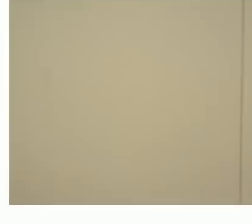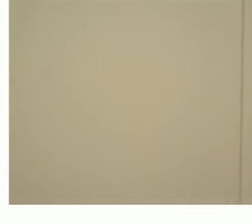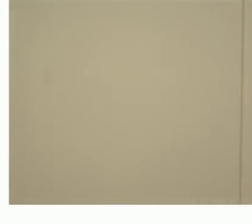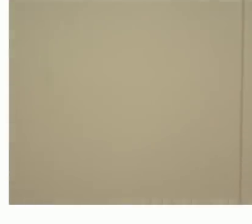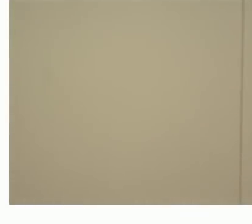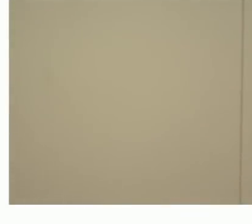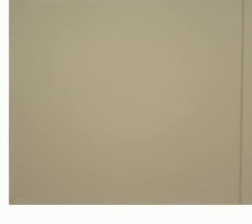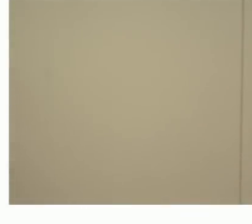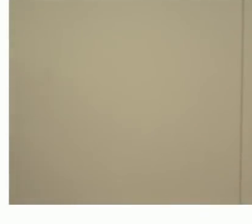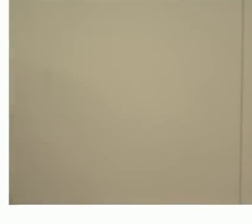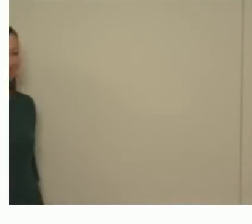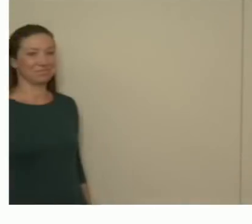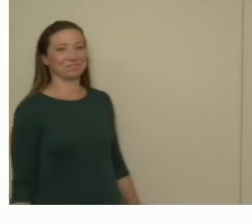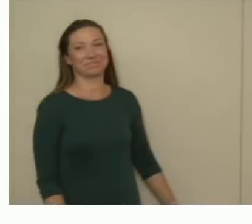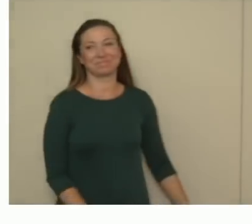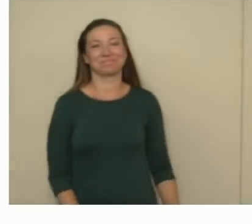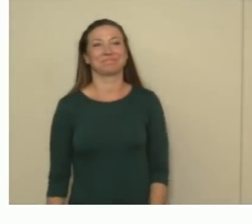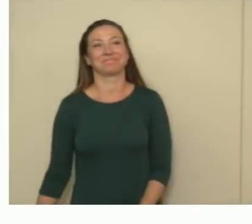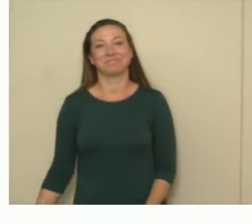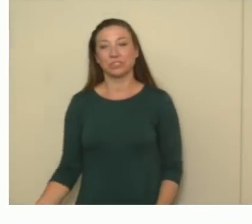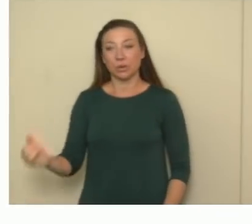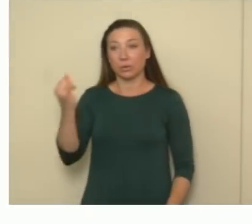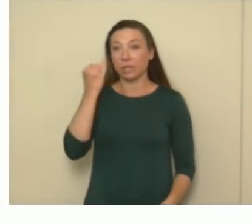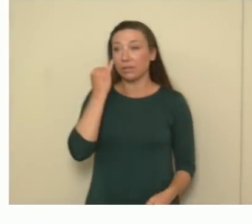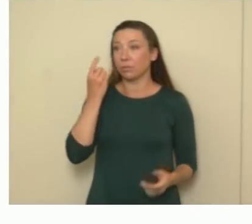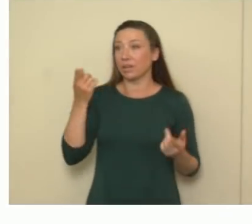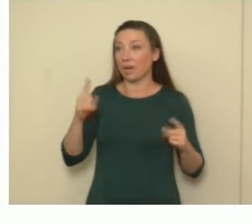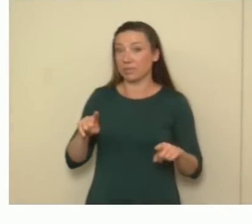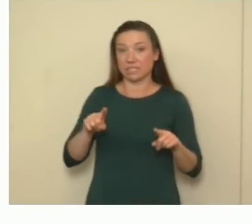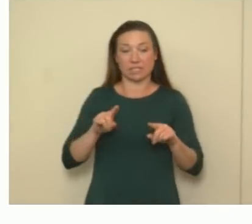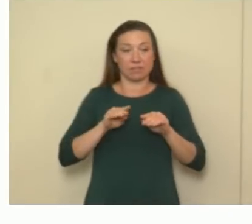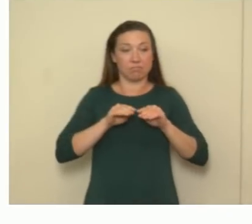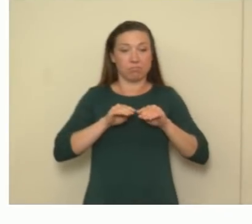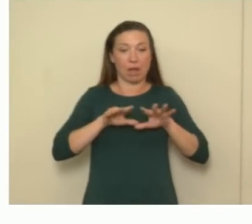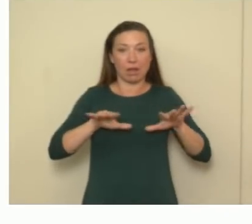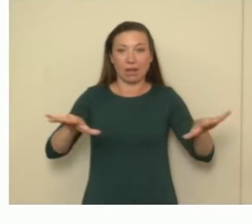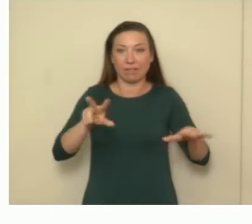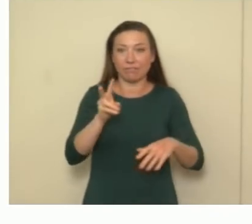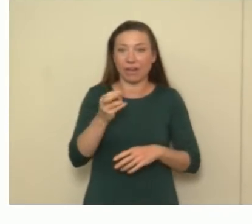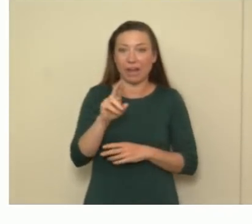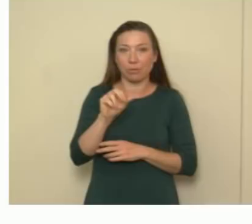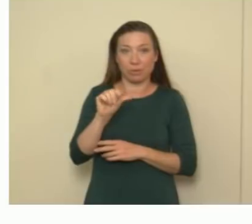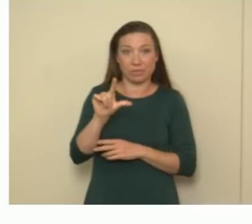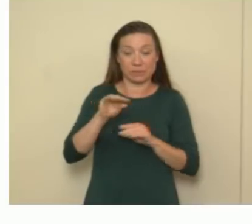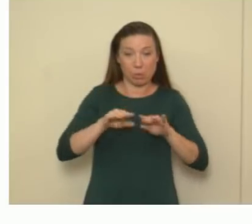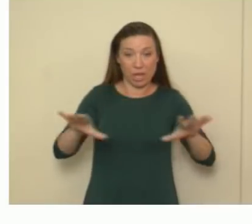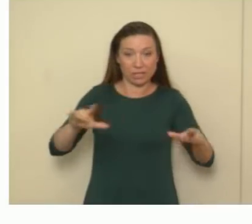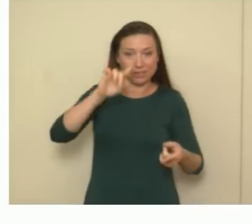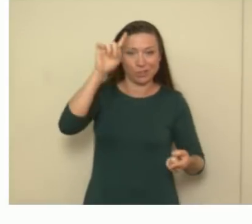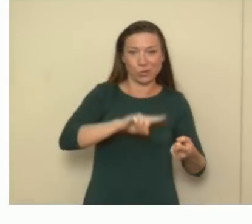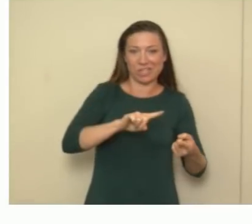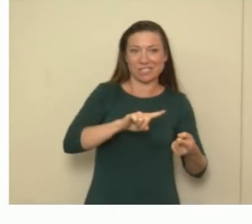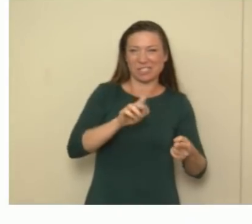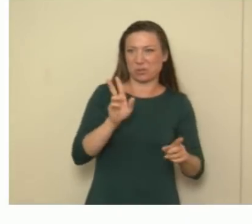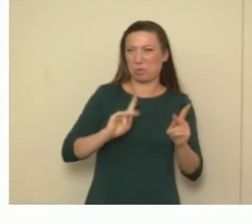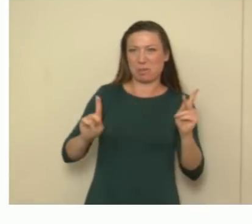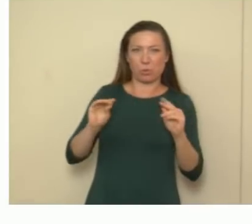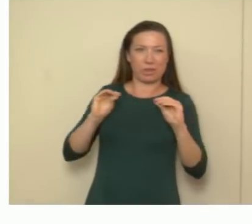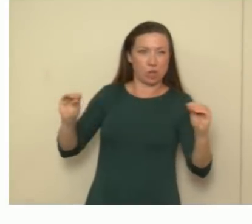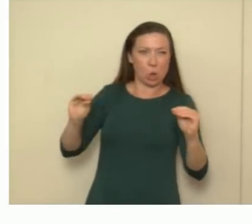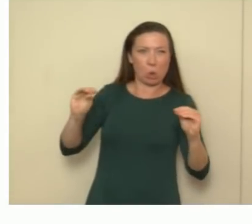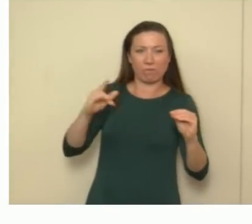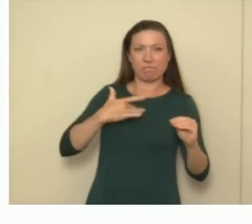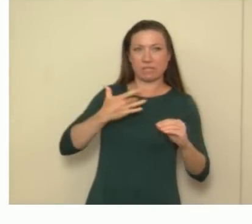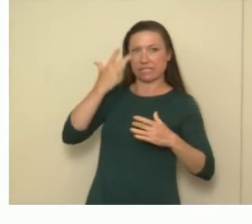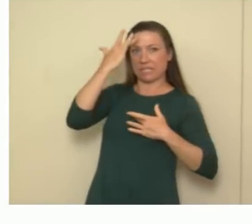Because if we decrease viral spread, particularly in people without symptoms, we'll have more places open and we can do more. Now,